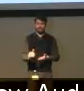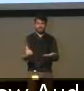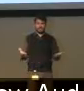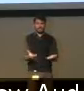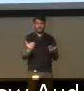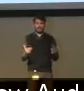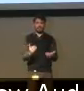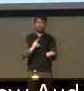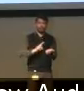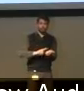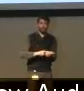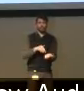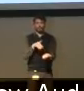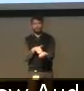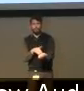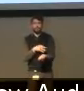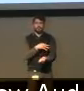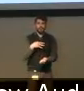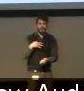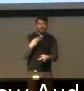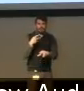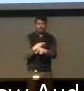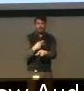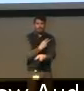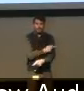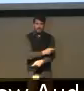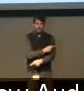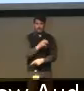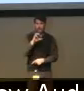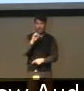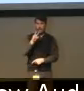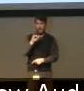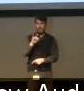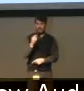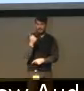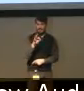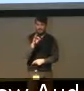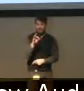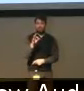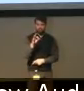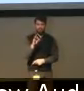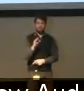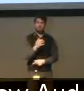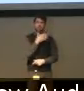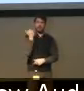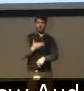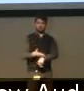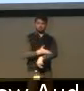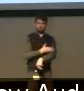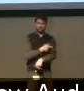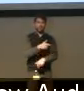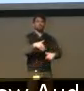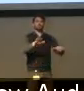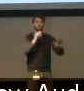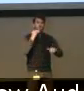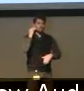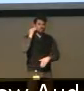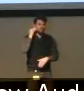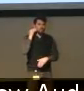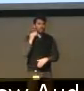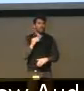care for patients with COVID-19. It truly continues to be an all hands on deck, environmental